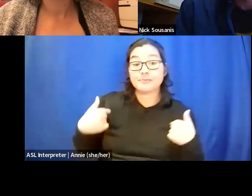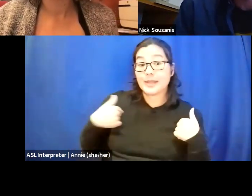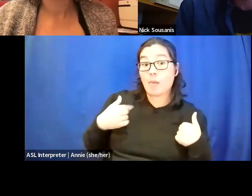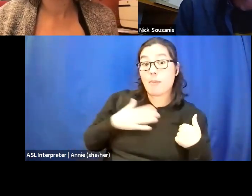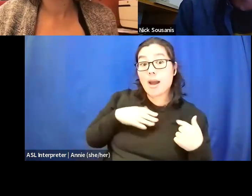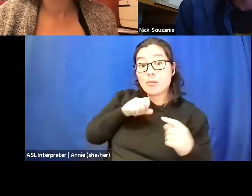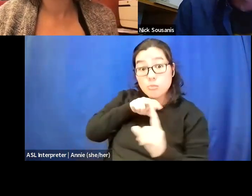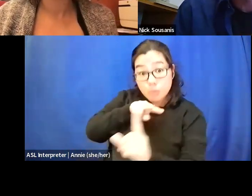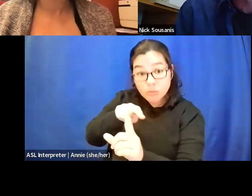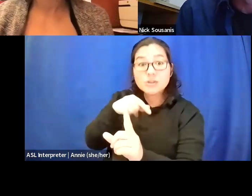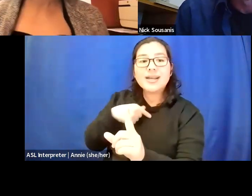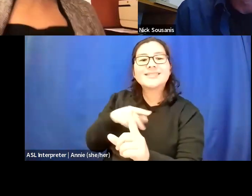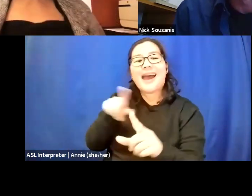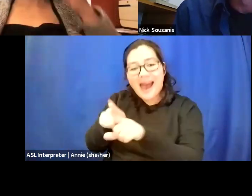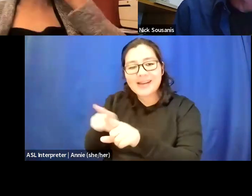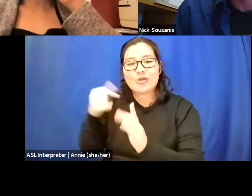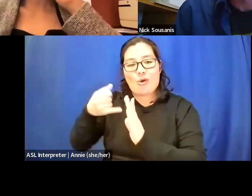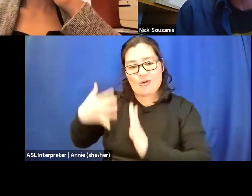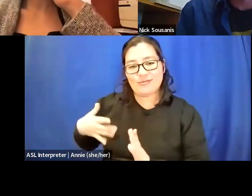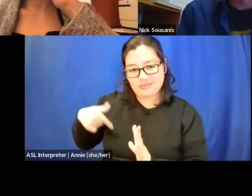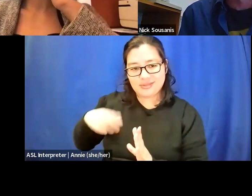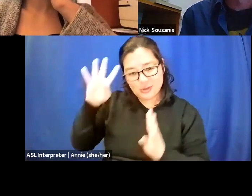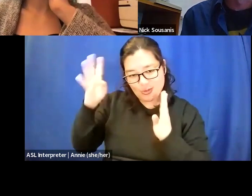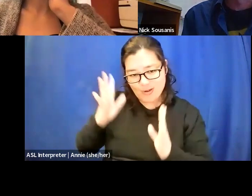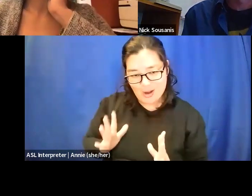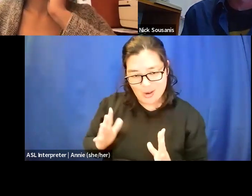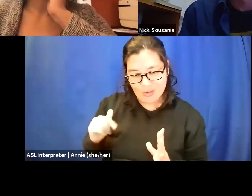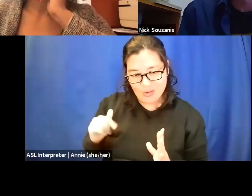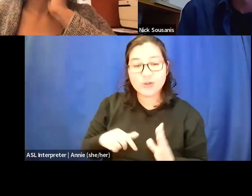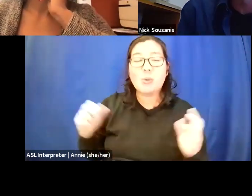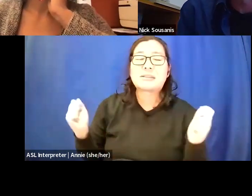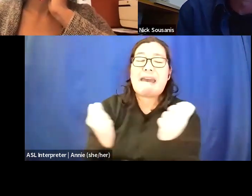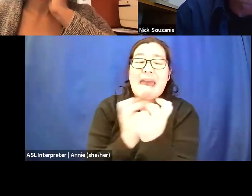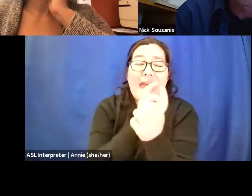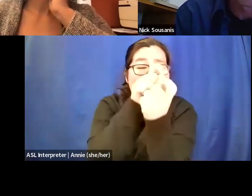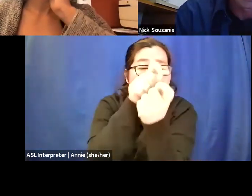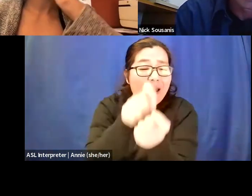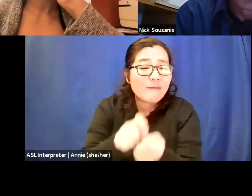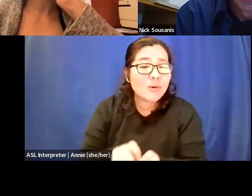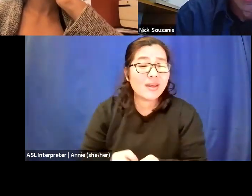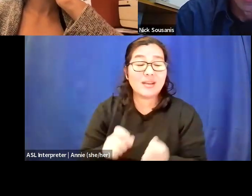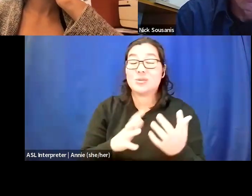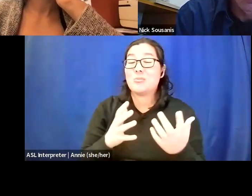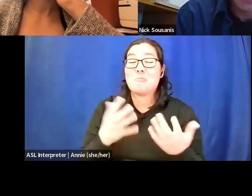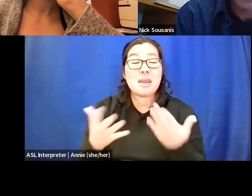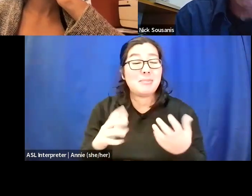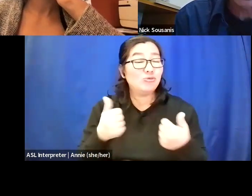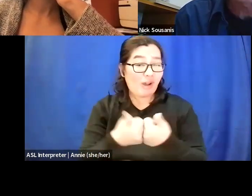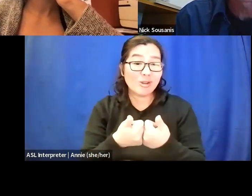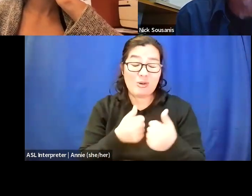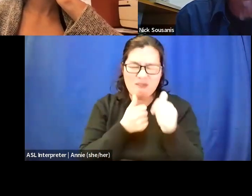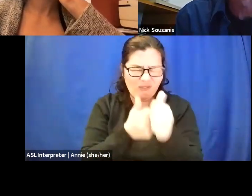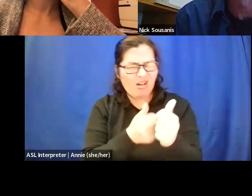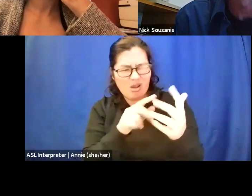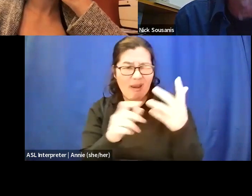of, it describes like everything. It's exhaustive to the point of probably difficult to follow. But I also